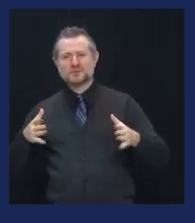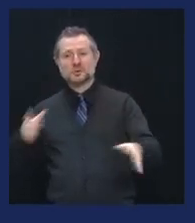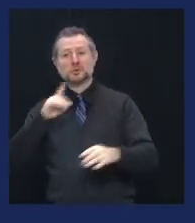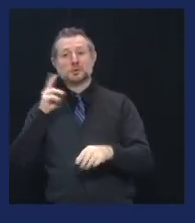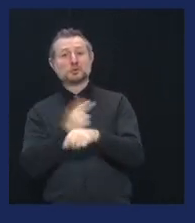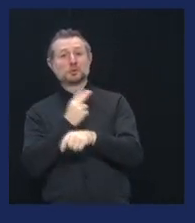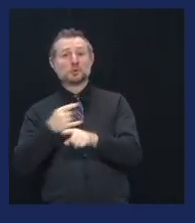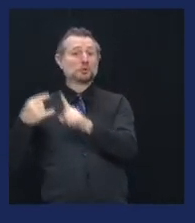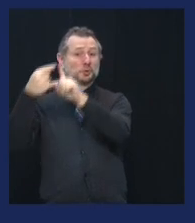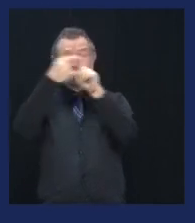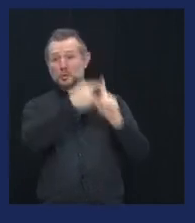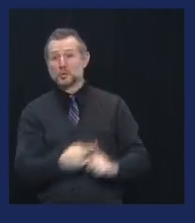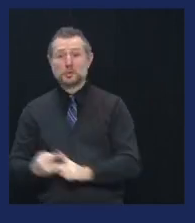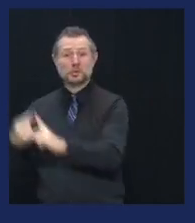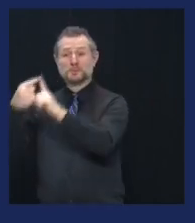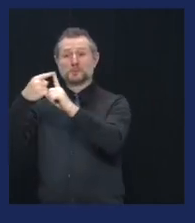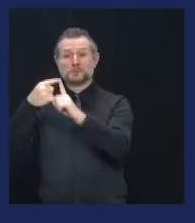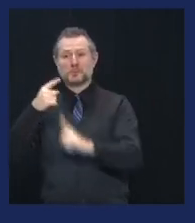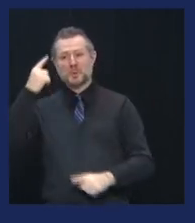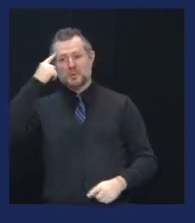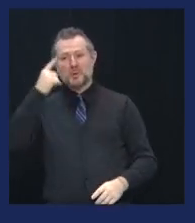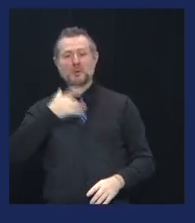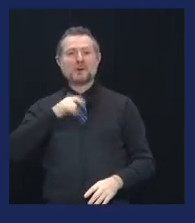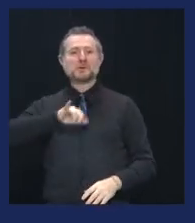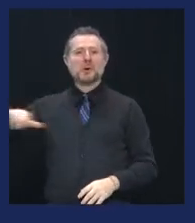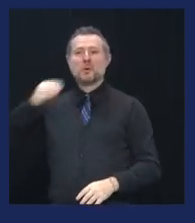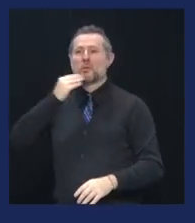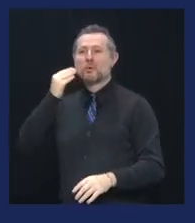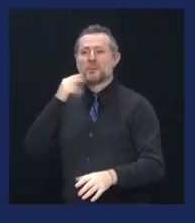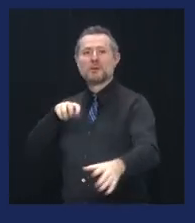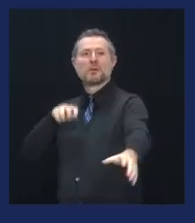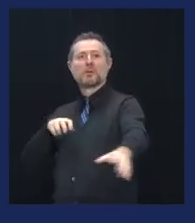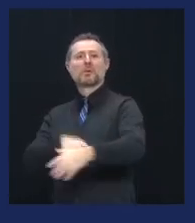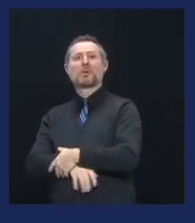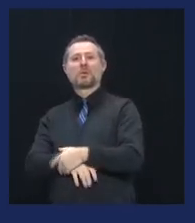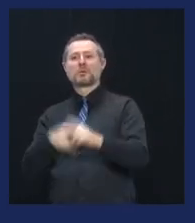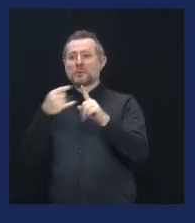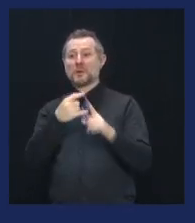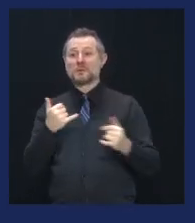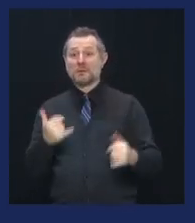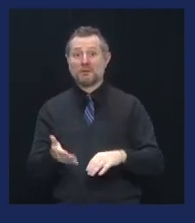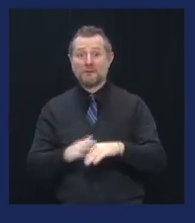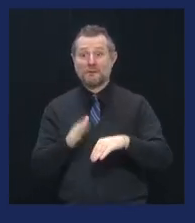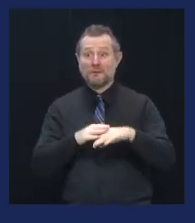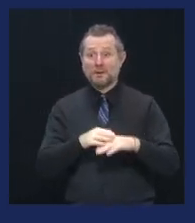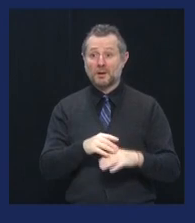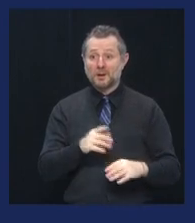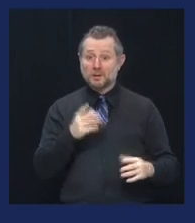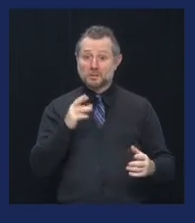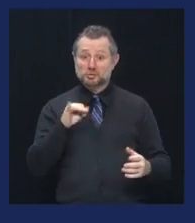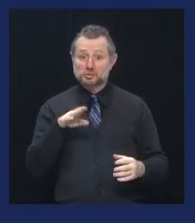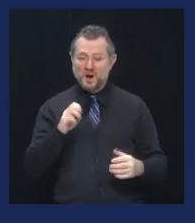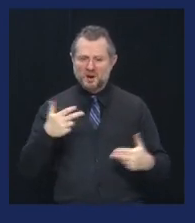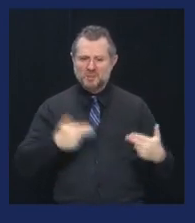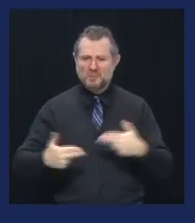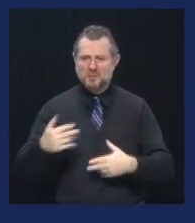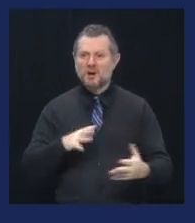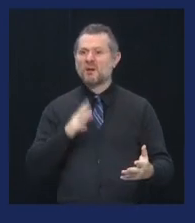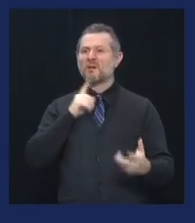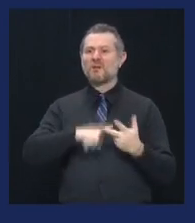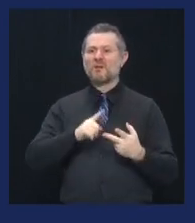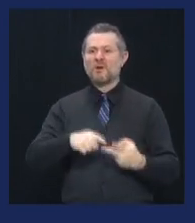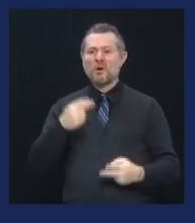this situation with growing crime and homelessness, and we have a national urban